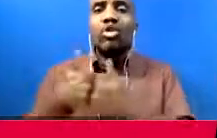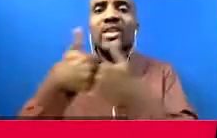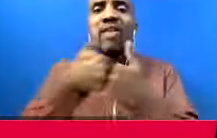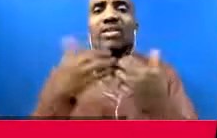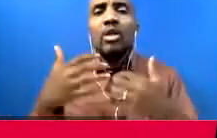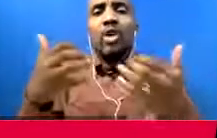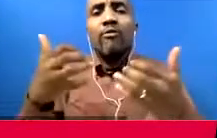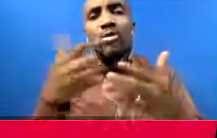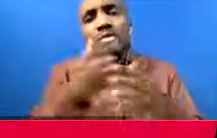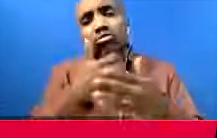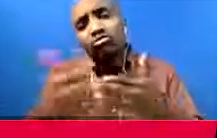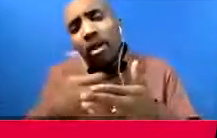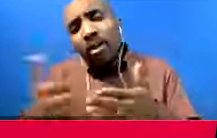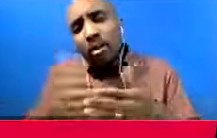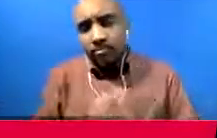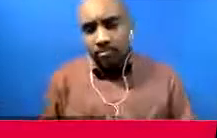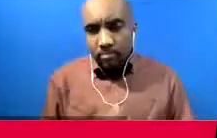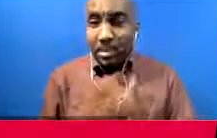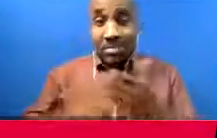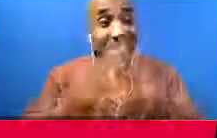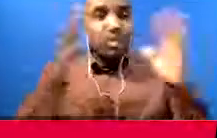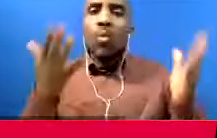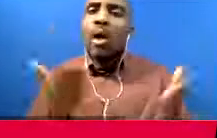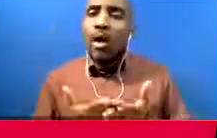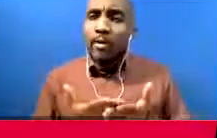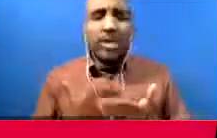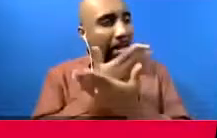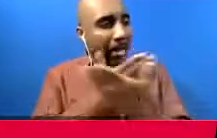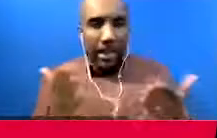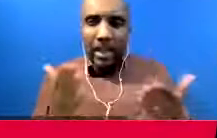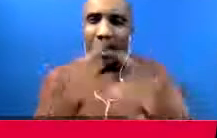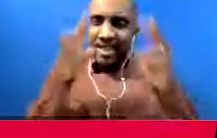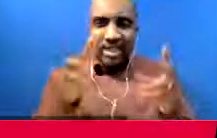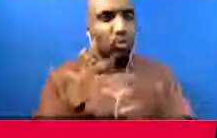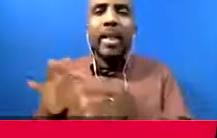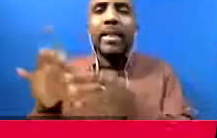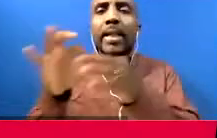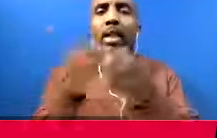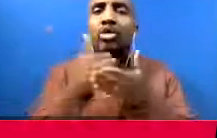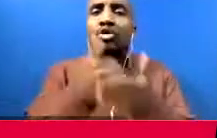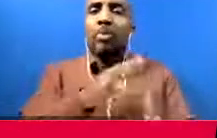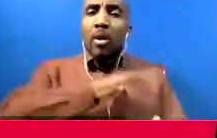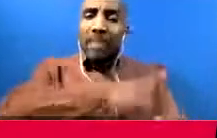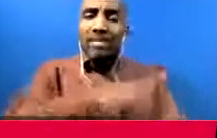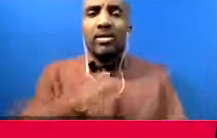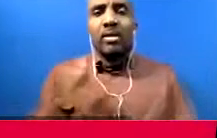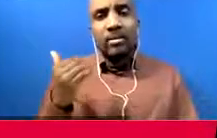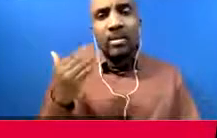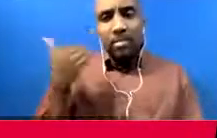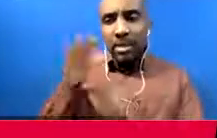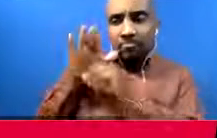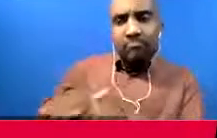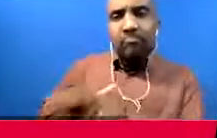And so again, you know, people have been making these very clear international links in opposing the evils of